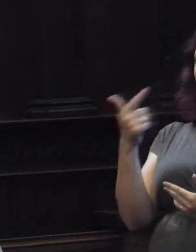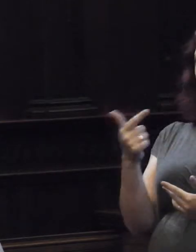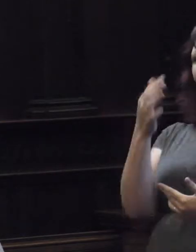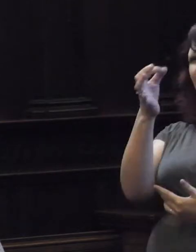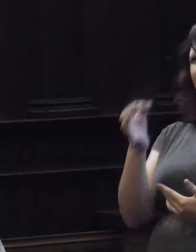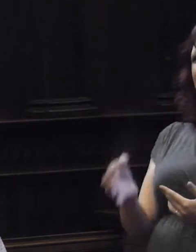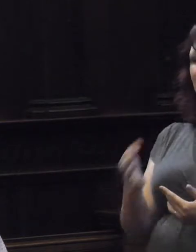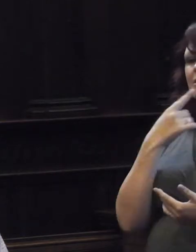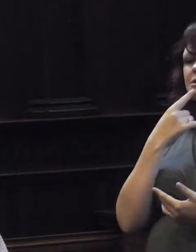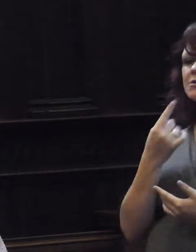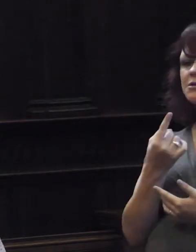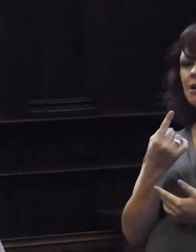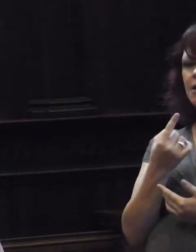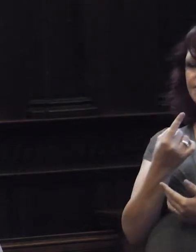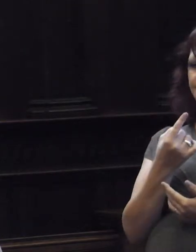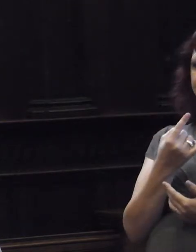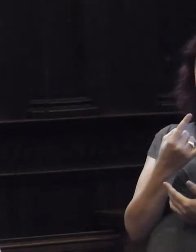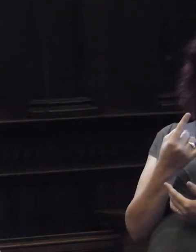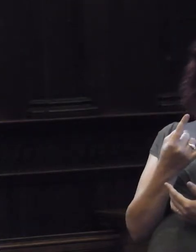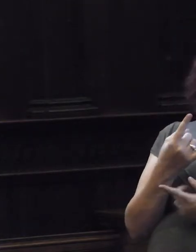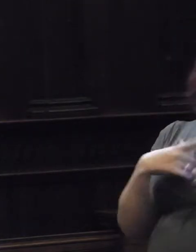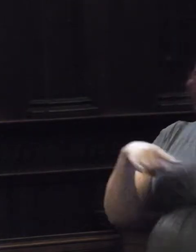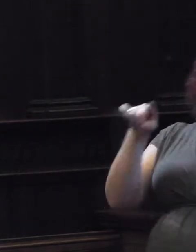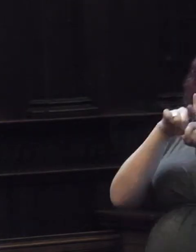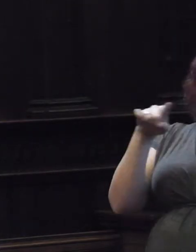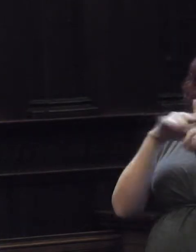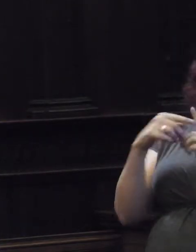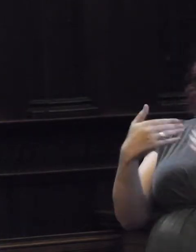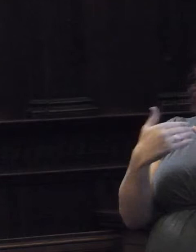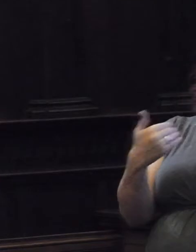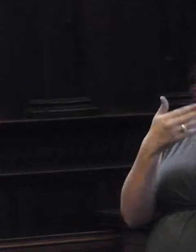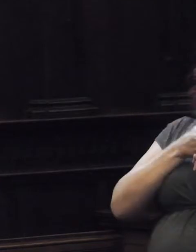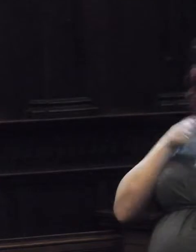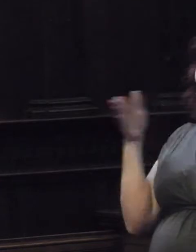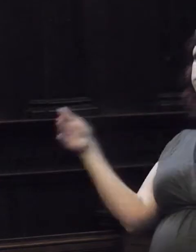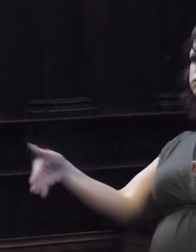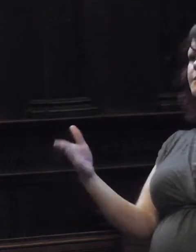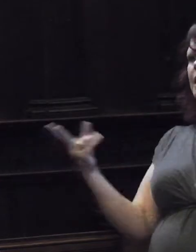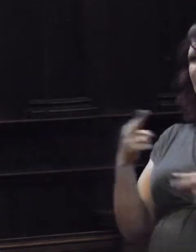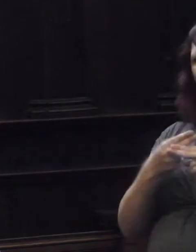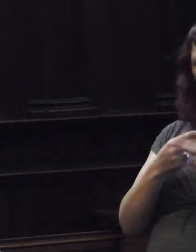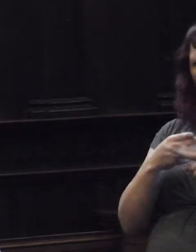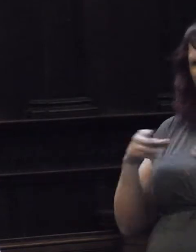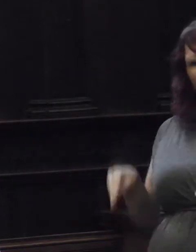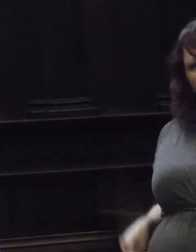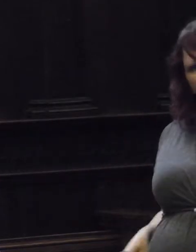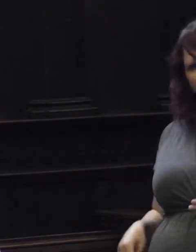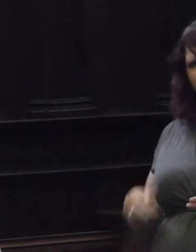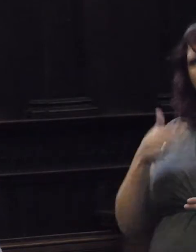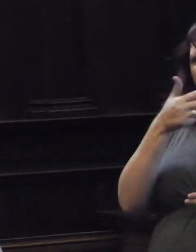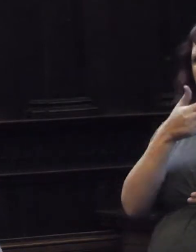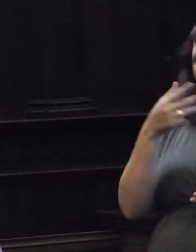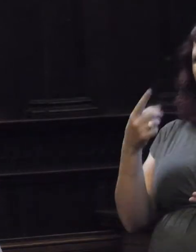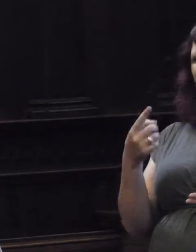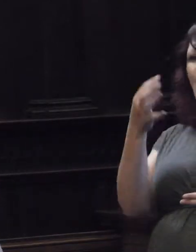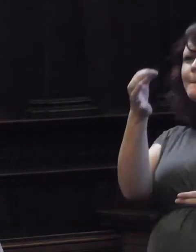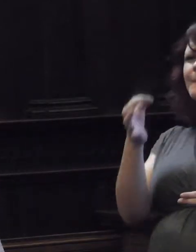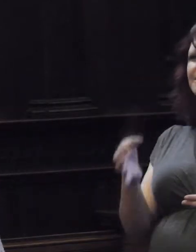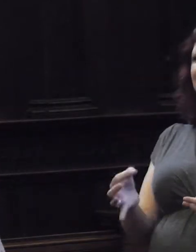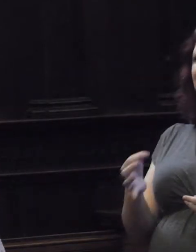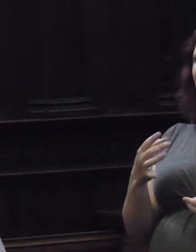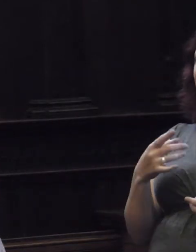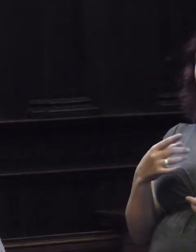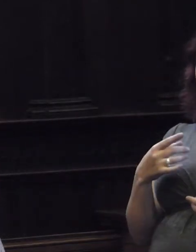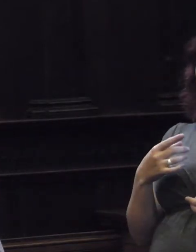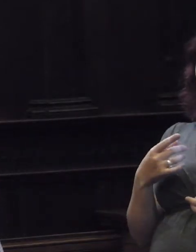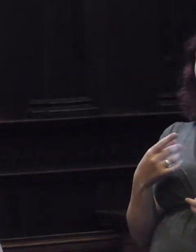87% stated that they had been positively influenced away from carrying a knife. 91% of students